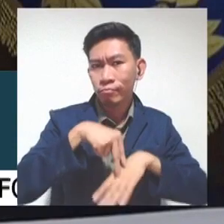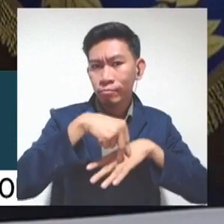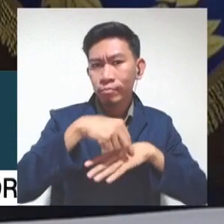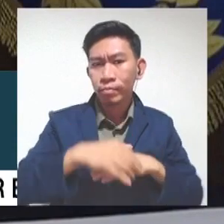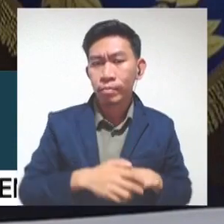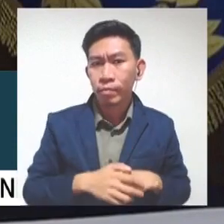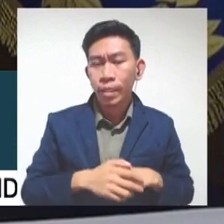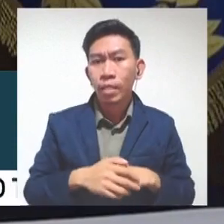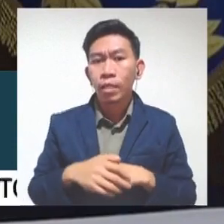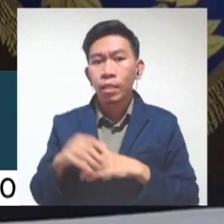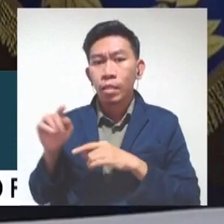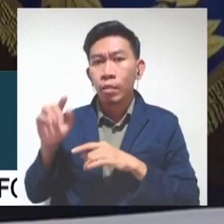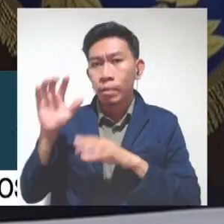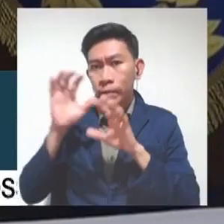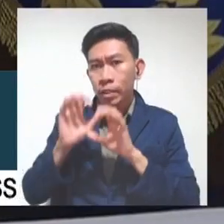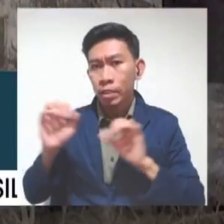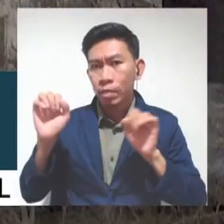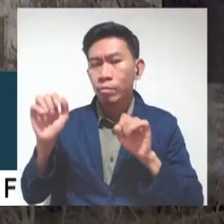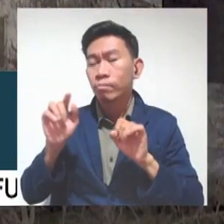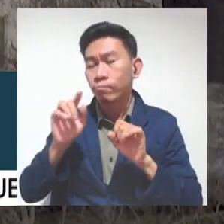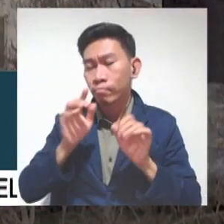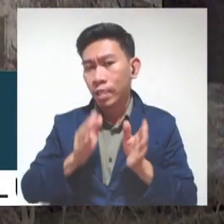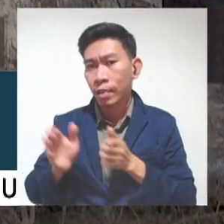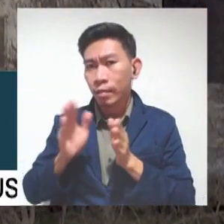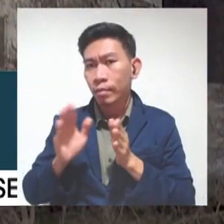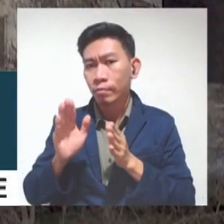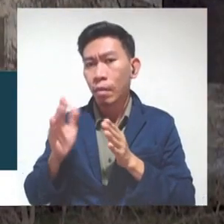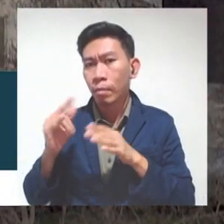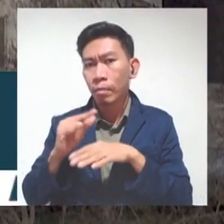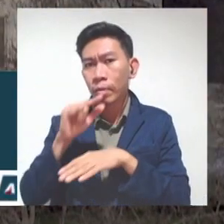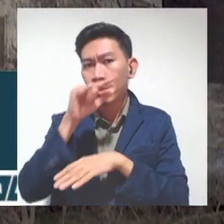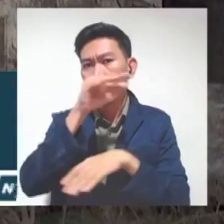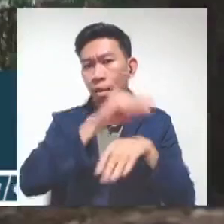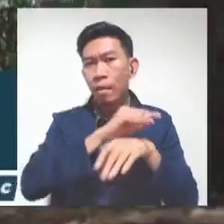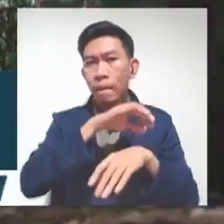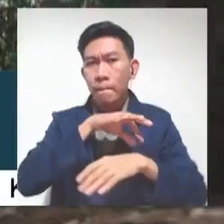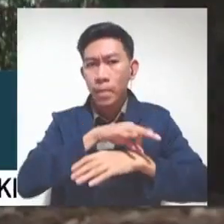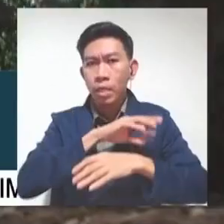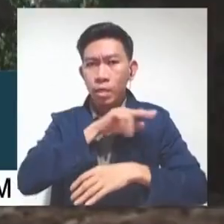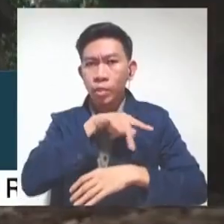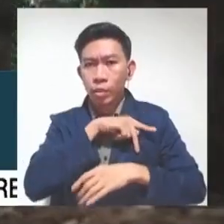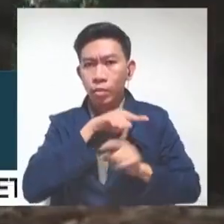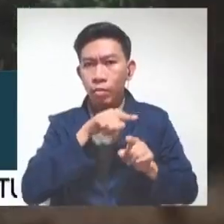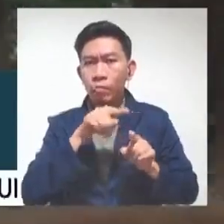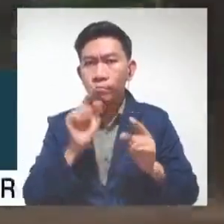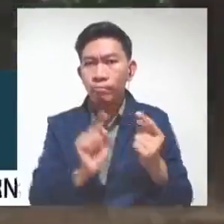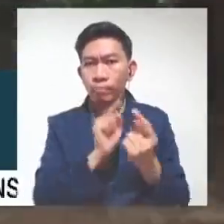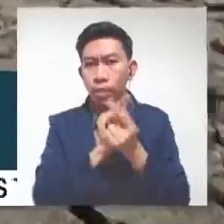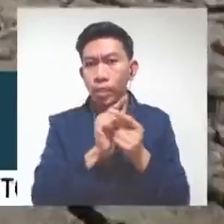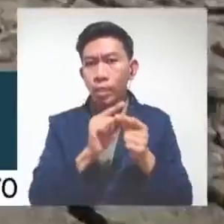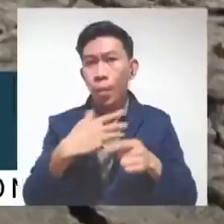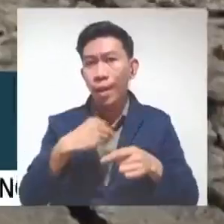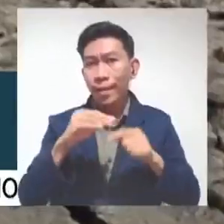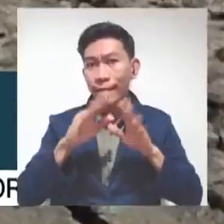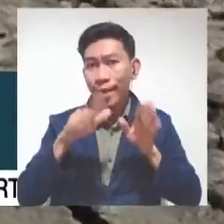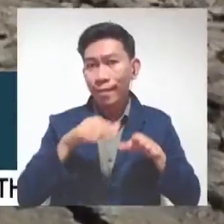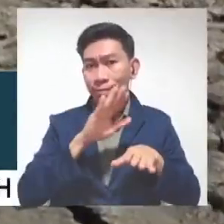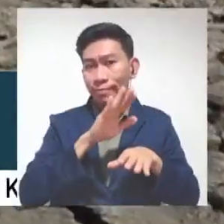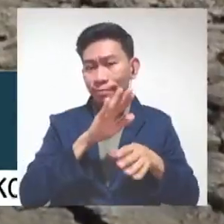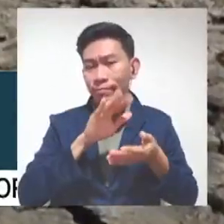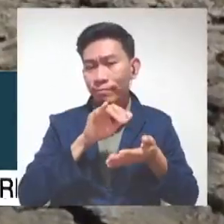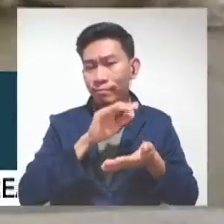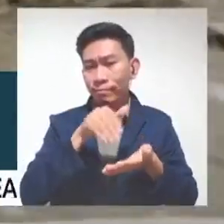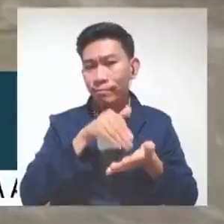to rally support for his country. He will meet Biden at the White House Thursday. While focusing on Ukraine, Biden must also acknowledge